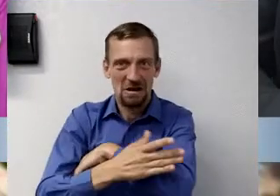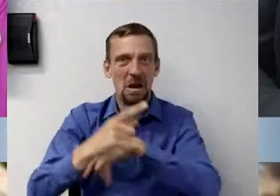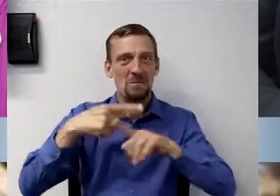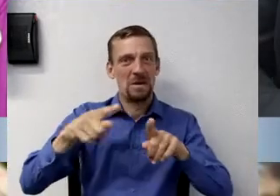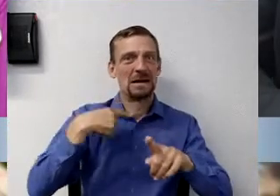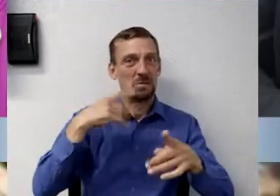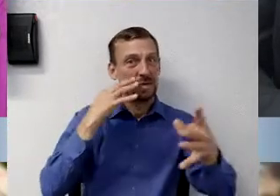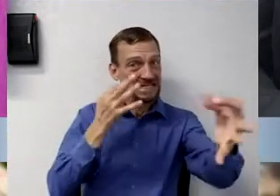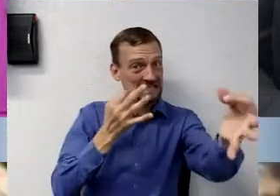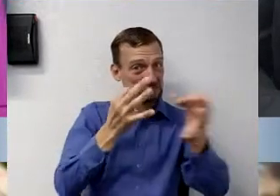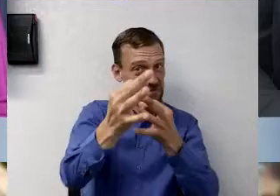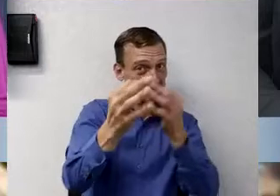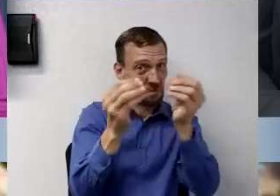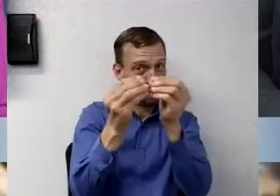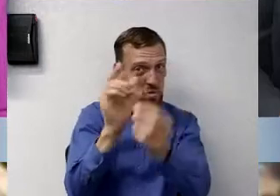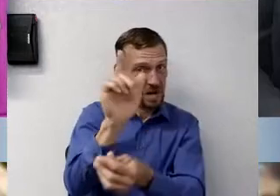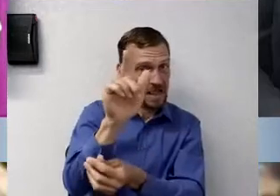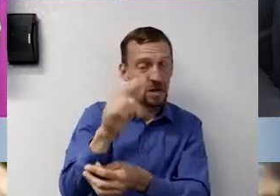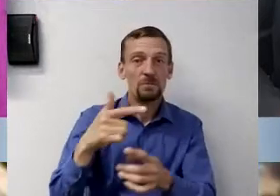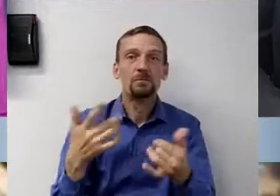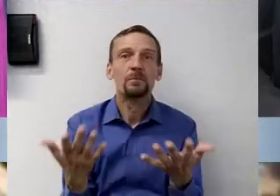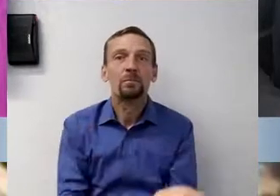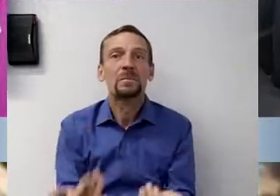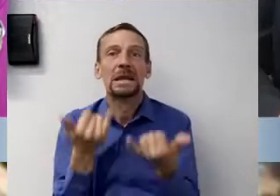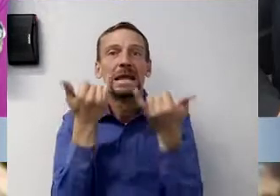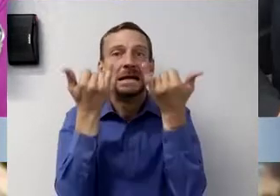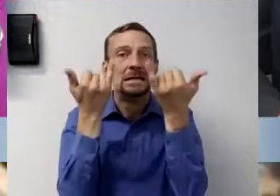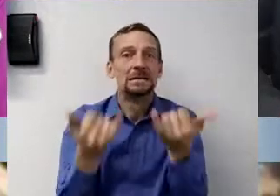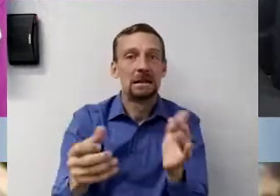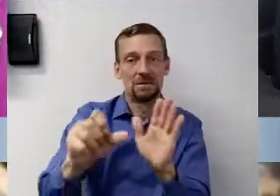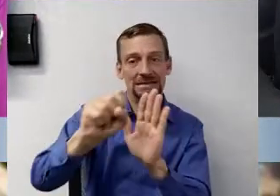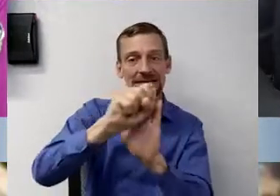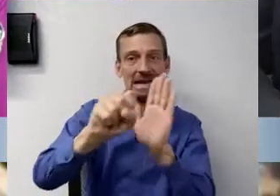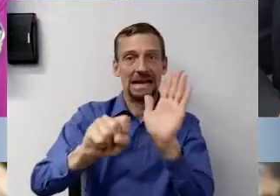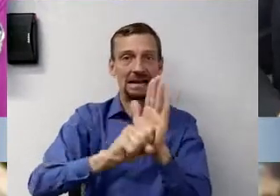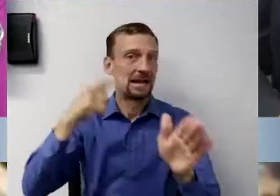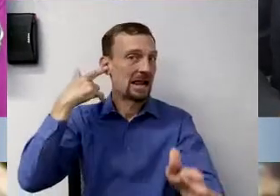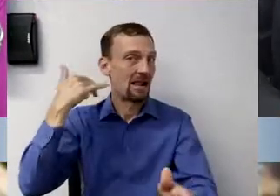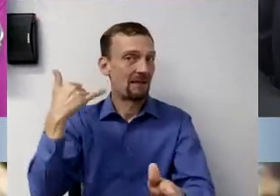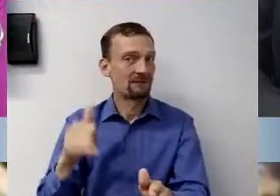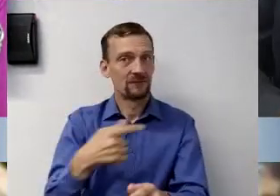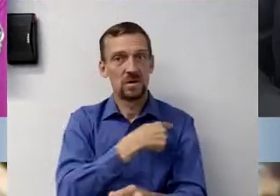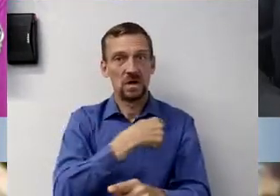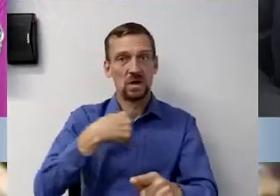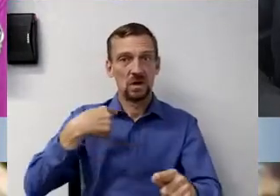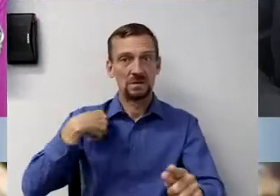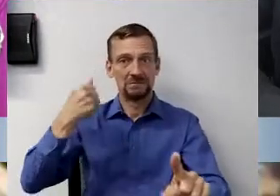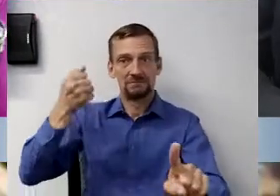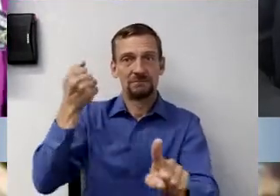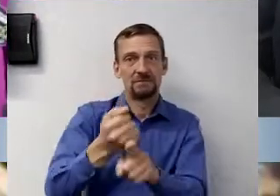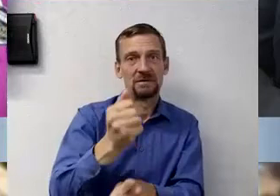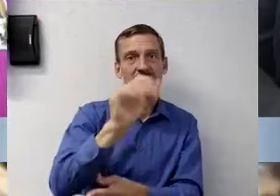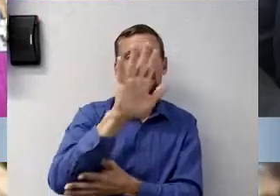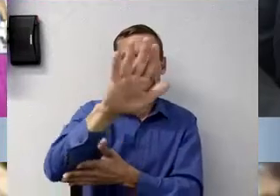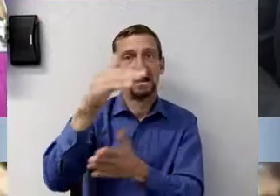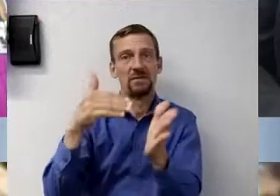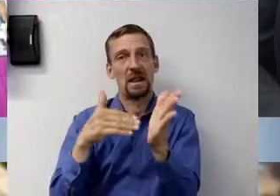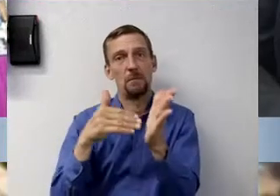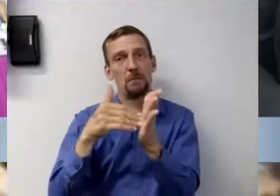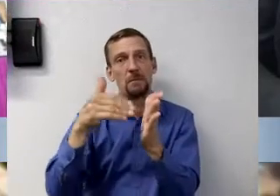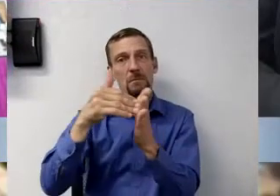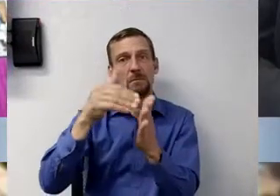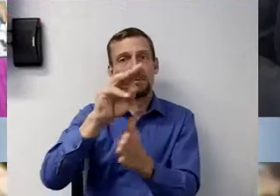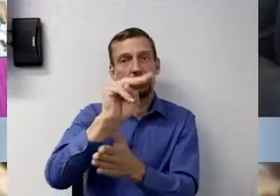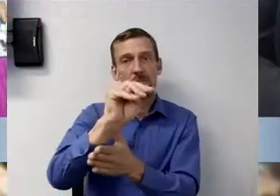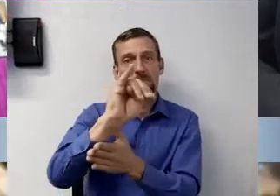momentarily. So we have now, as a state, we have eclipsed the 5 million mark in terms